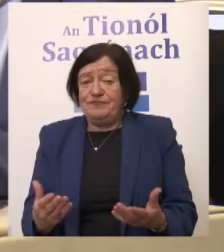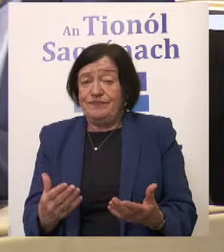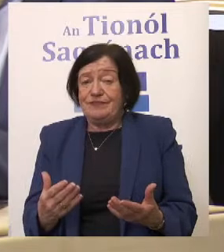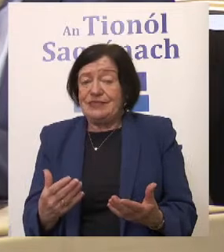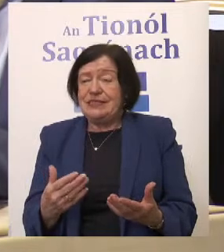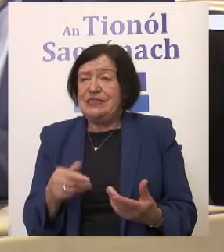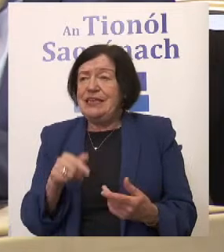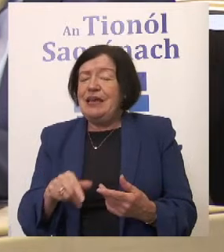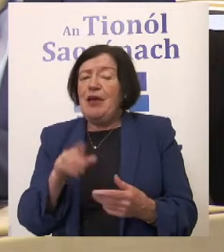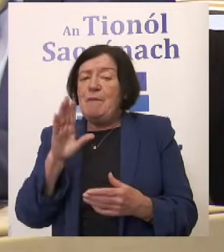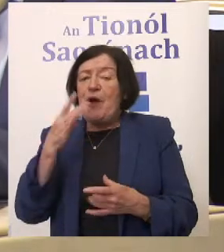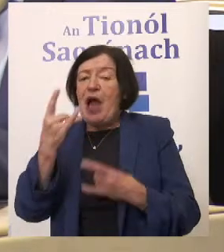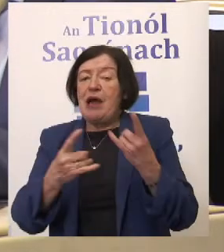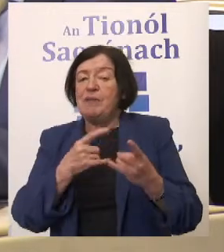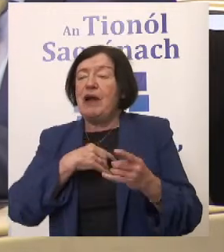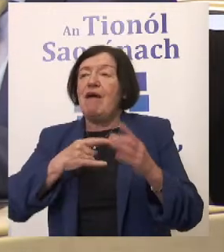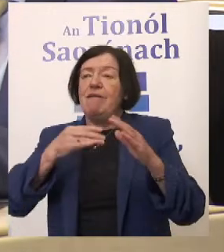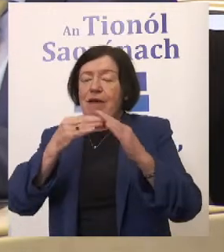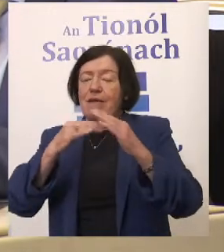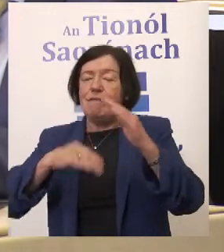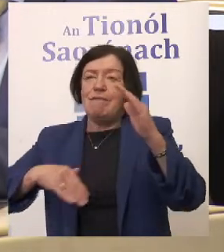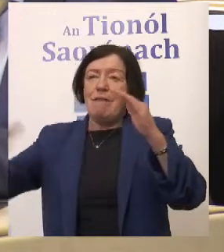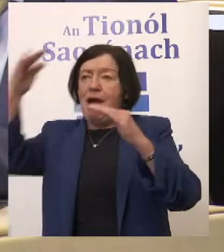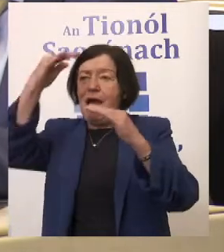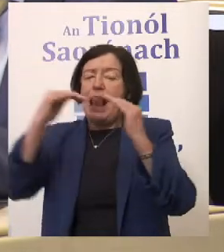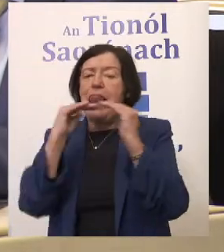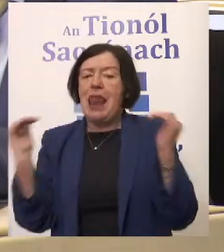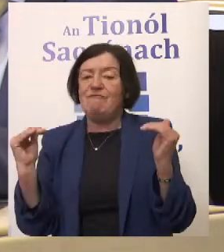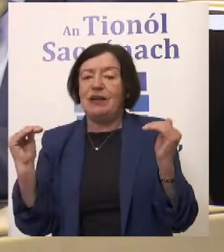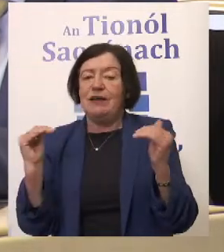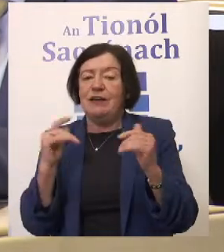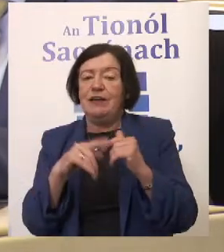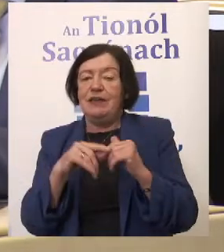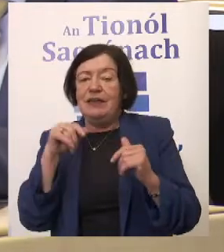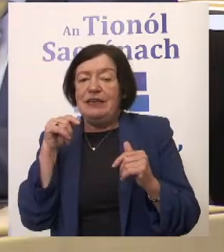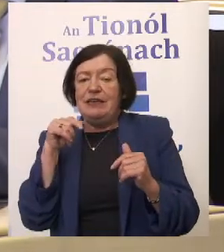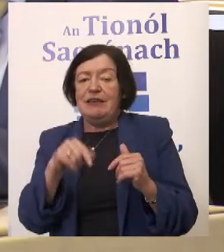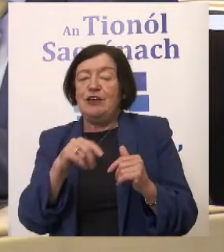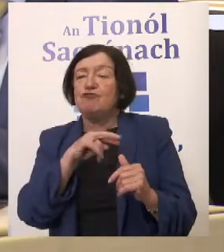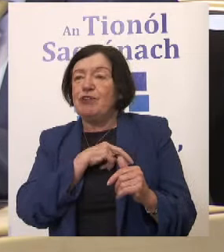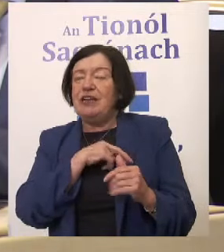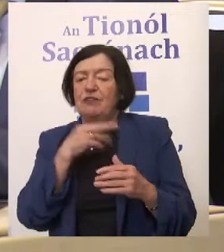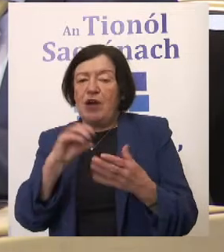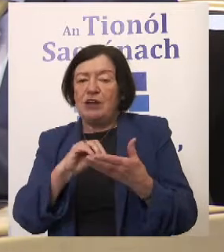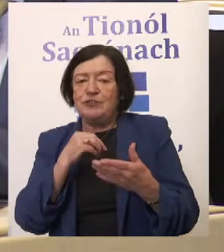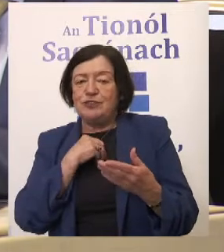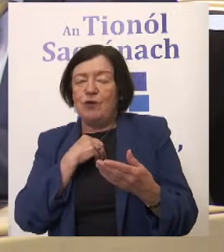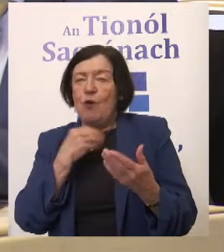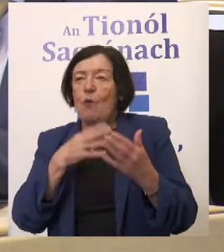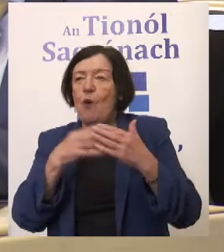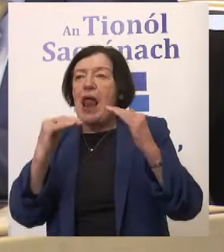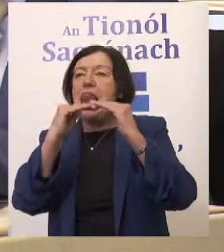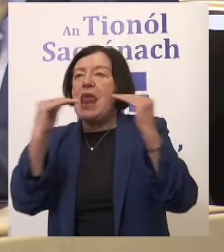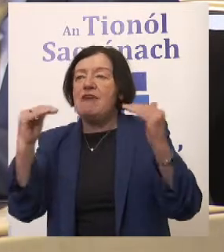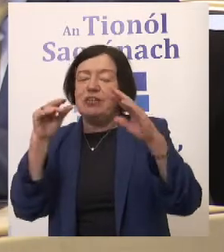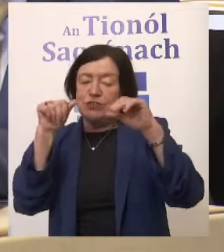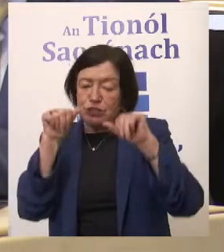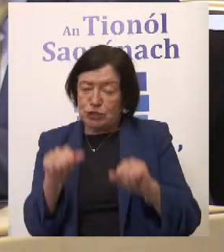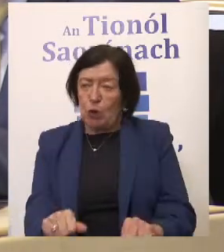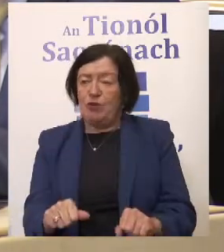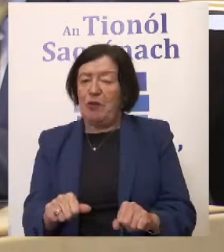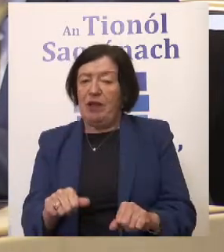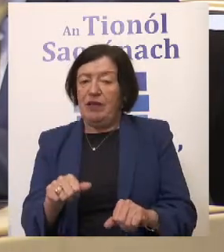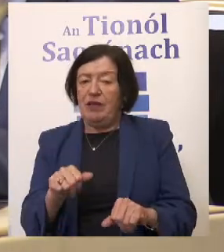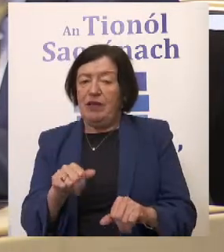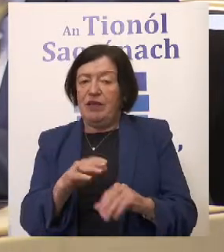those kinds of things need to happen at a much higher level. And subsidiarity is really about figuring out what level is the appropriate level